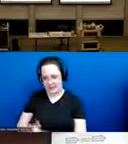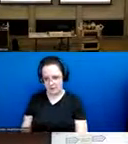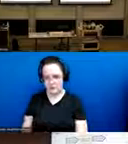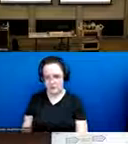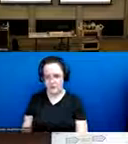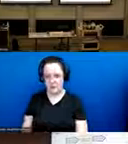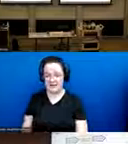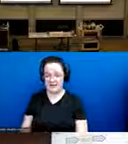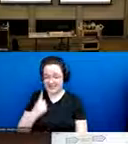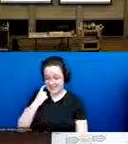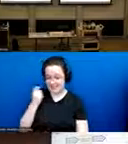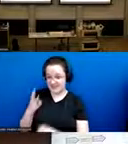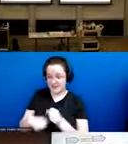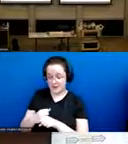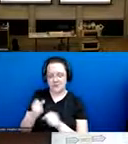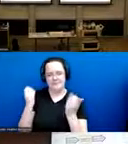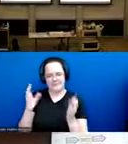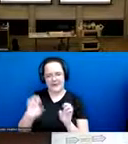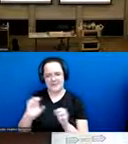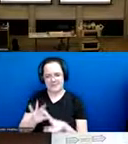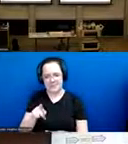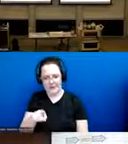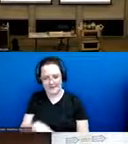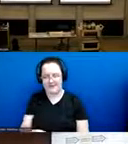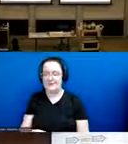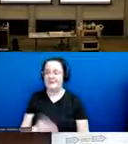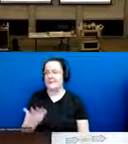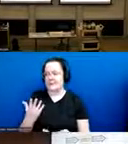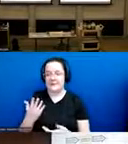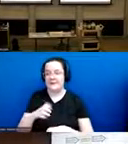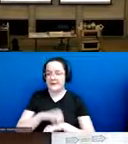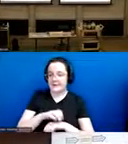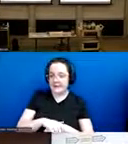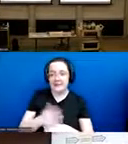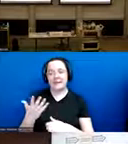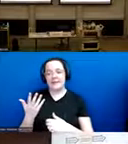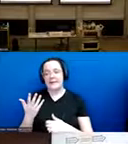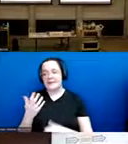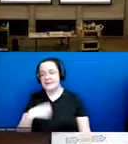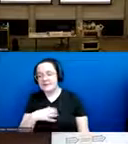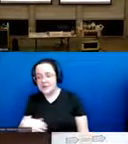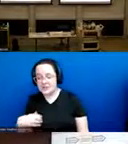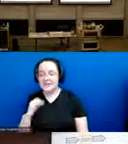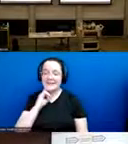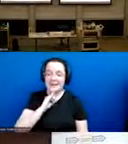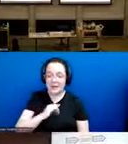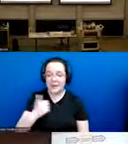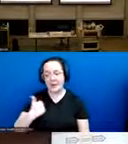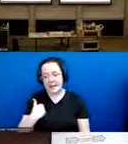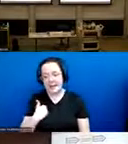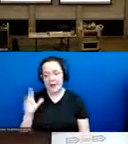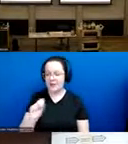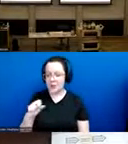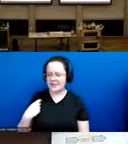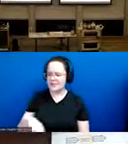many experiments doing these things. England, Switzerland, Israel, Canada, here in the US. Now we have